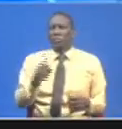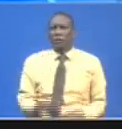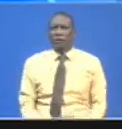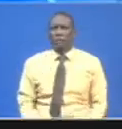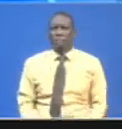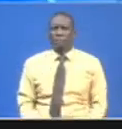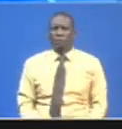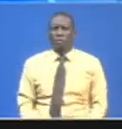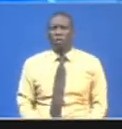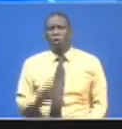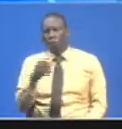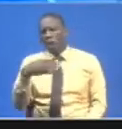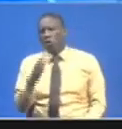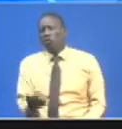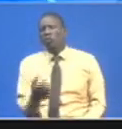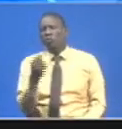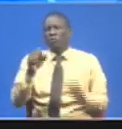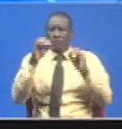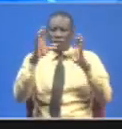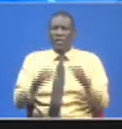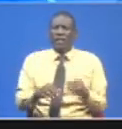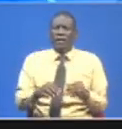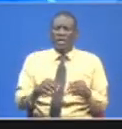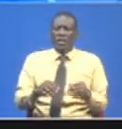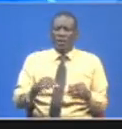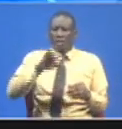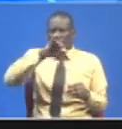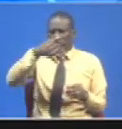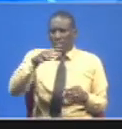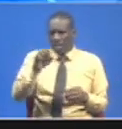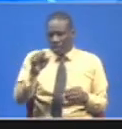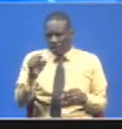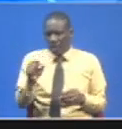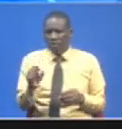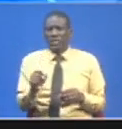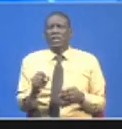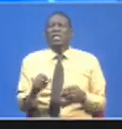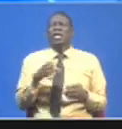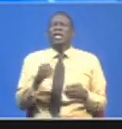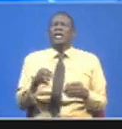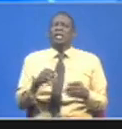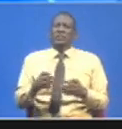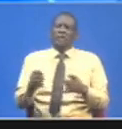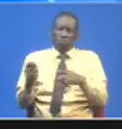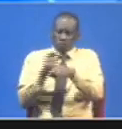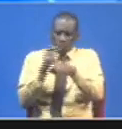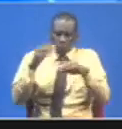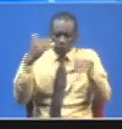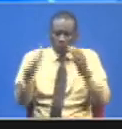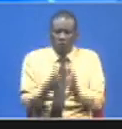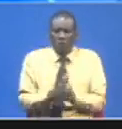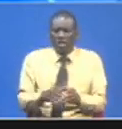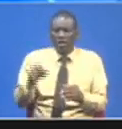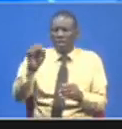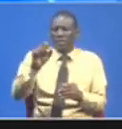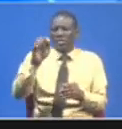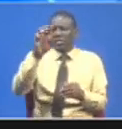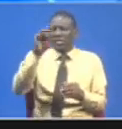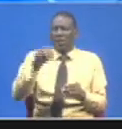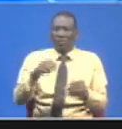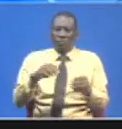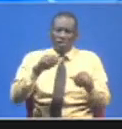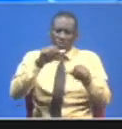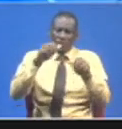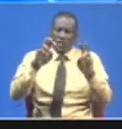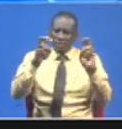Now, only 1 in 5 teachers in public junior schools is trained in STEM subjects. That's according to a report that paints a worrying picture of